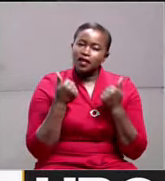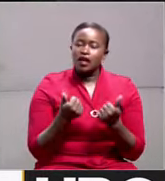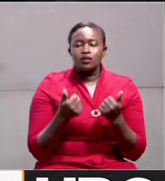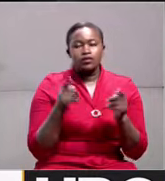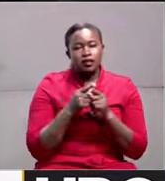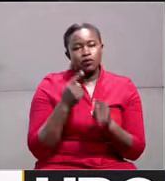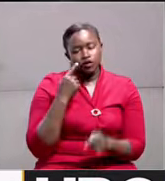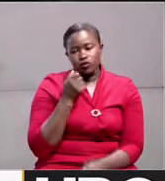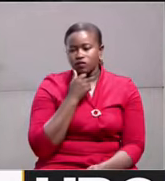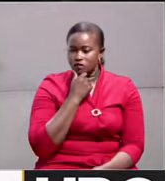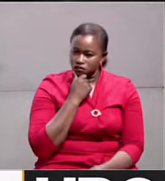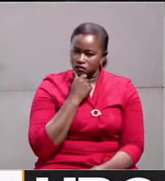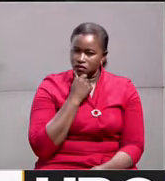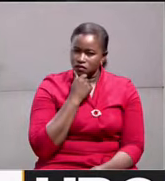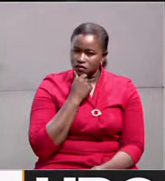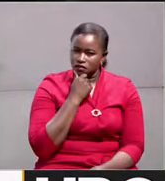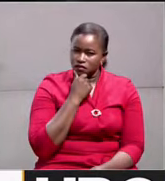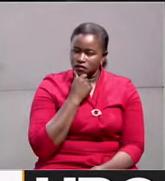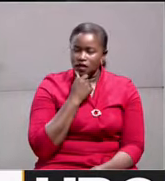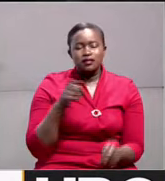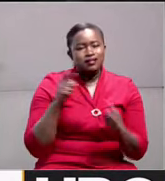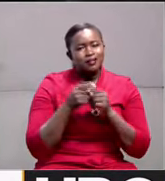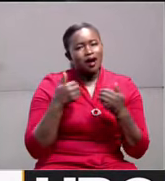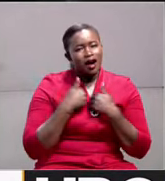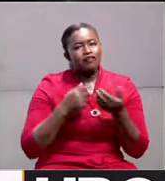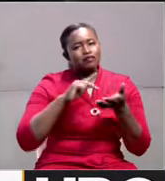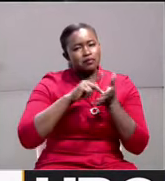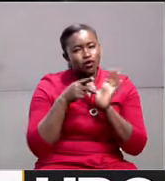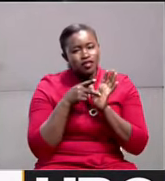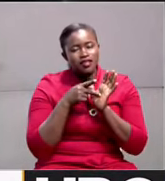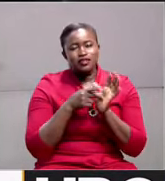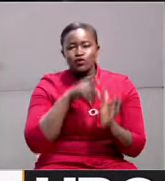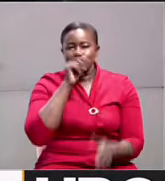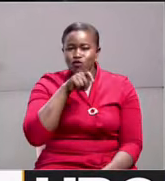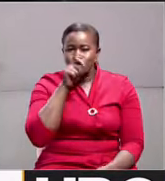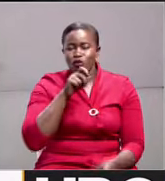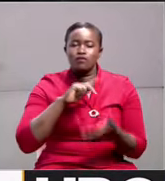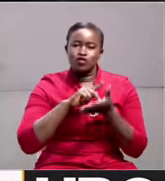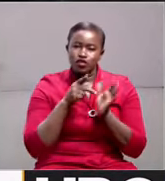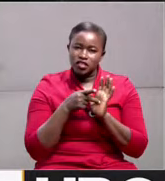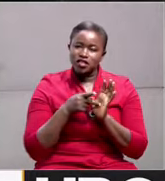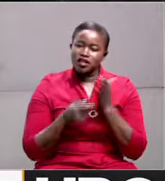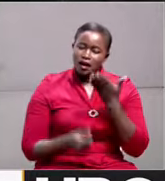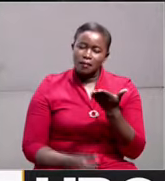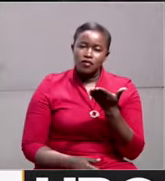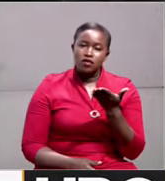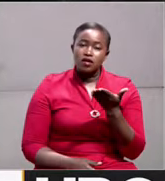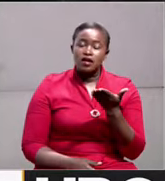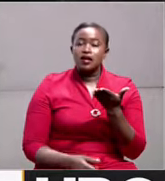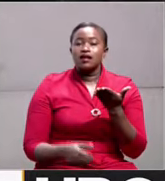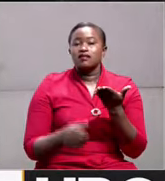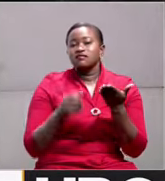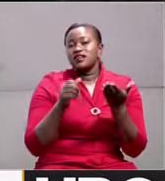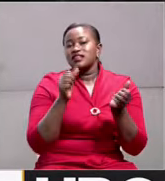tukiburam twashanga ine project yenkoko umtwaro na shoza